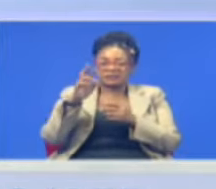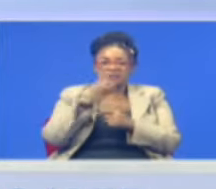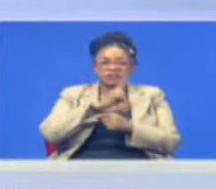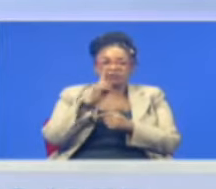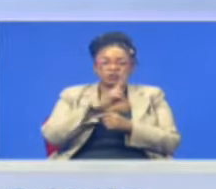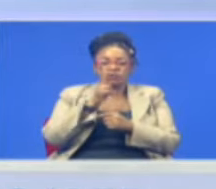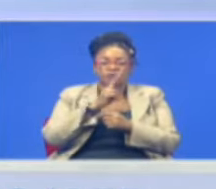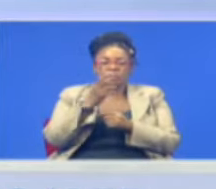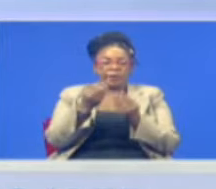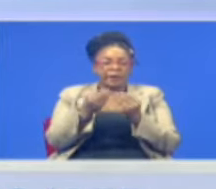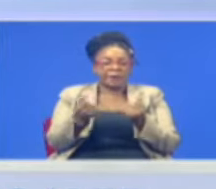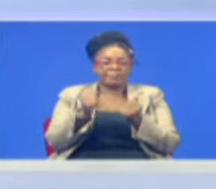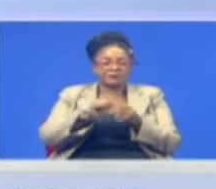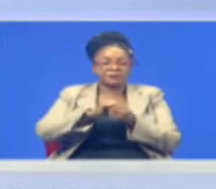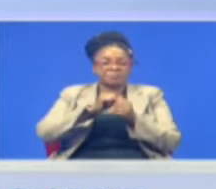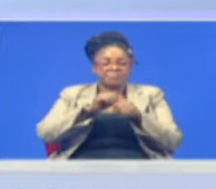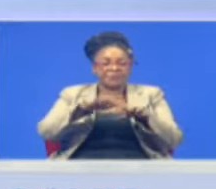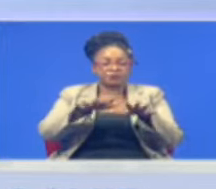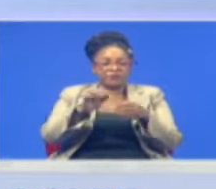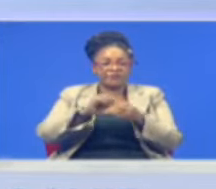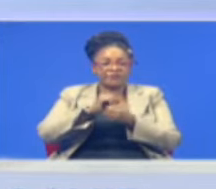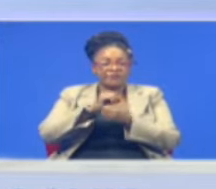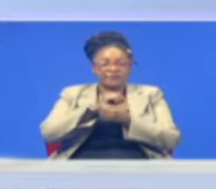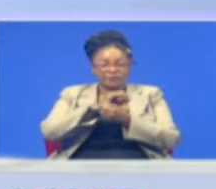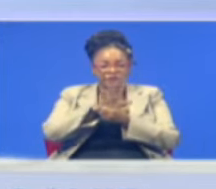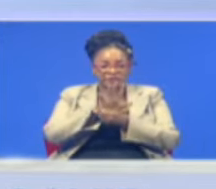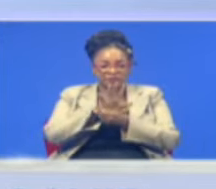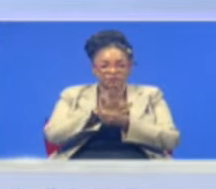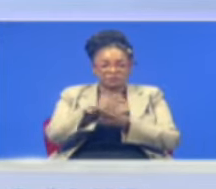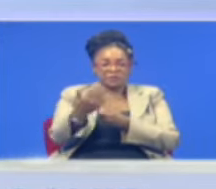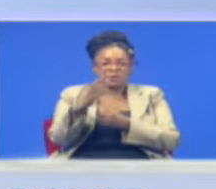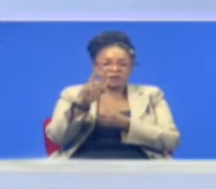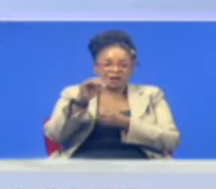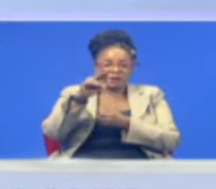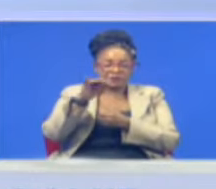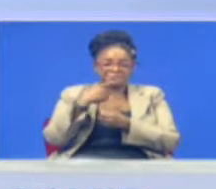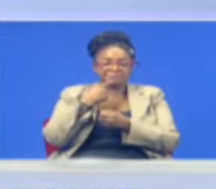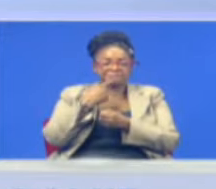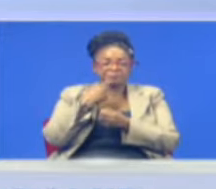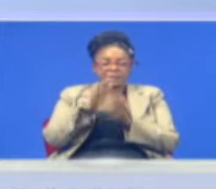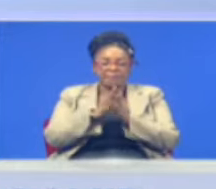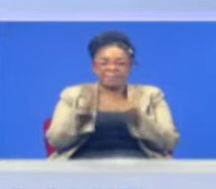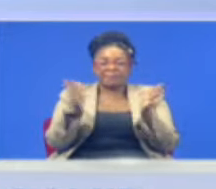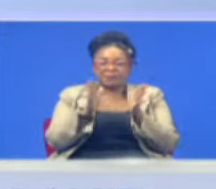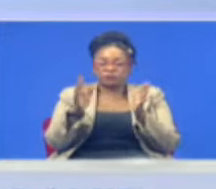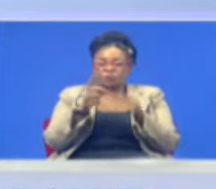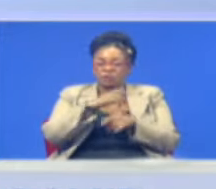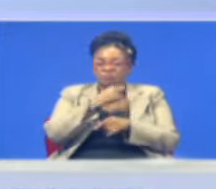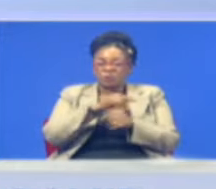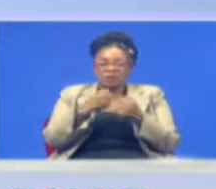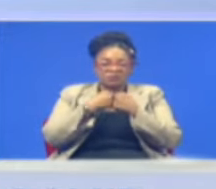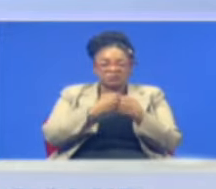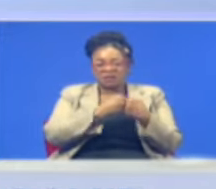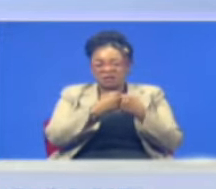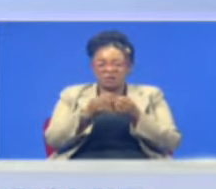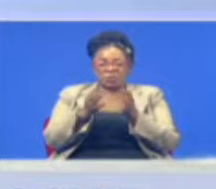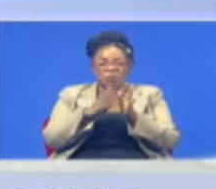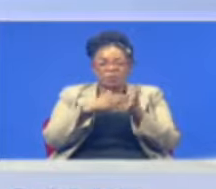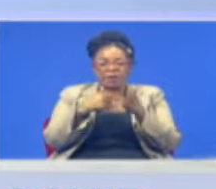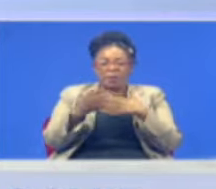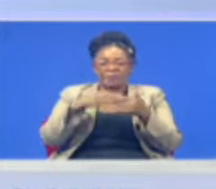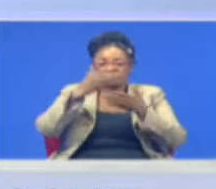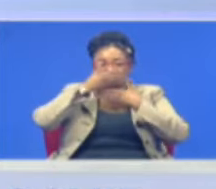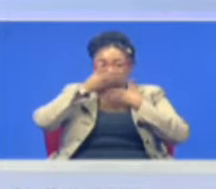the spread of the virus. NTV's Kevin Mutai also reports that public hospitals are grappling with insufficient supply of